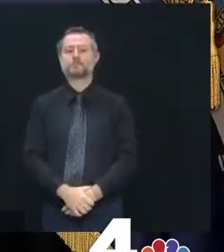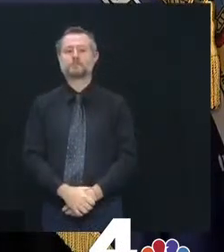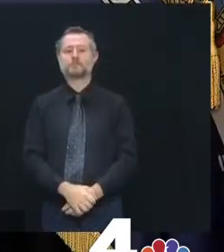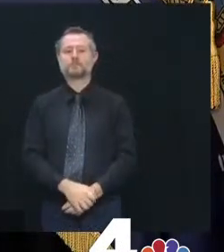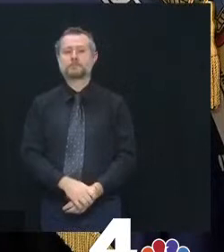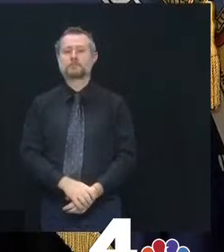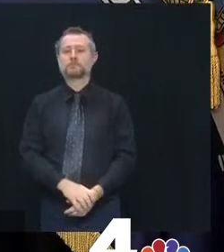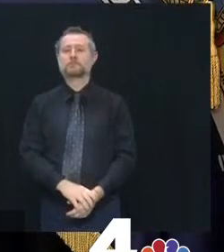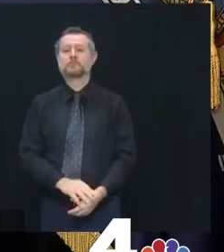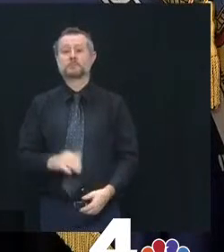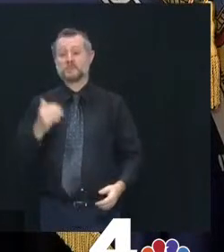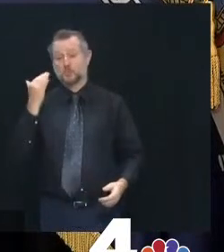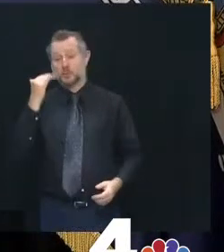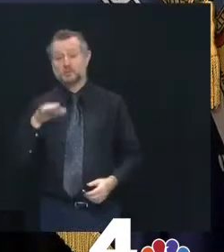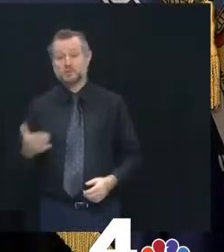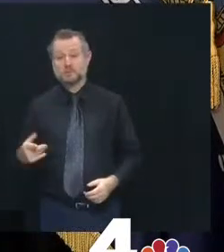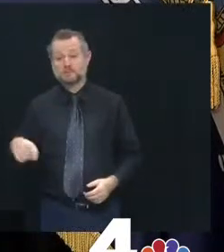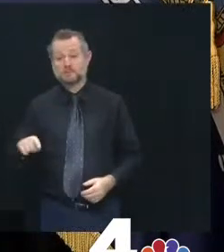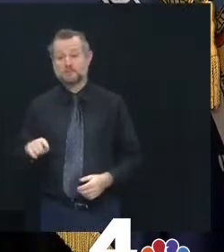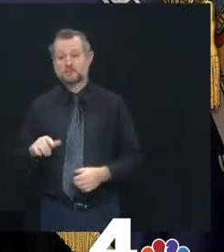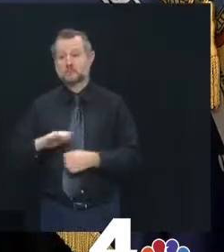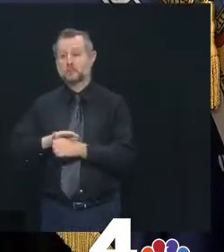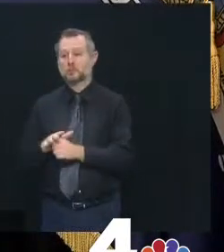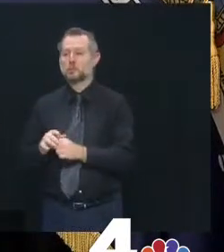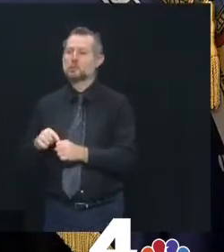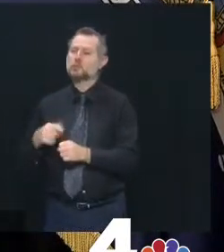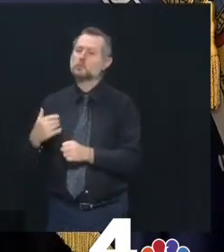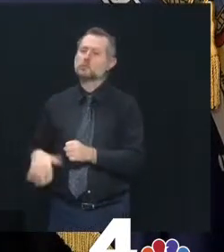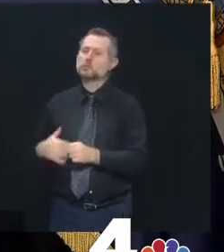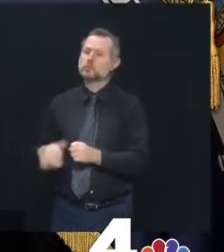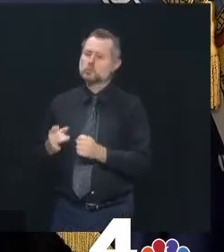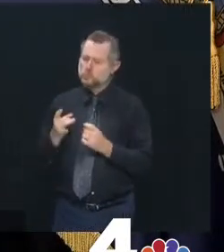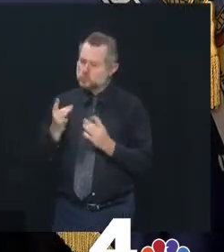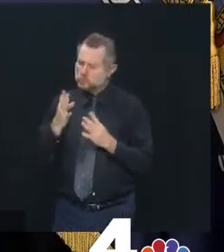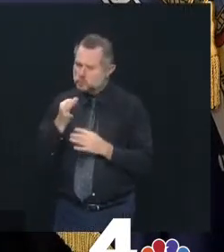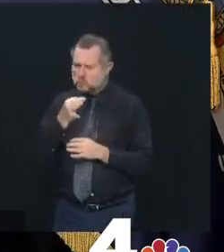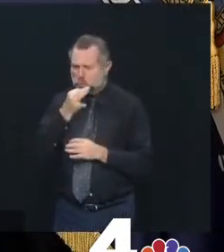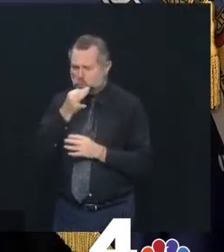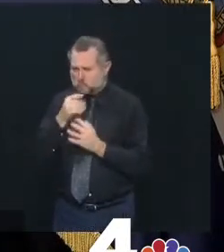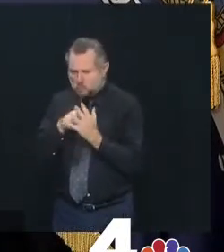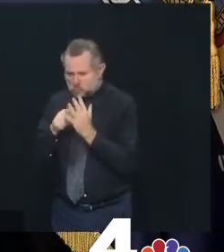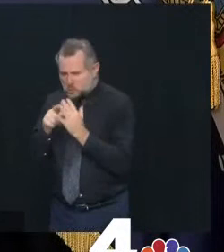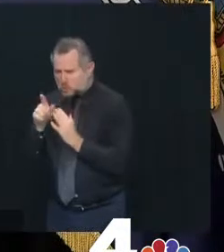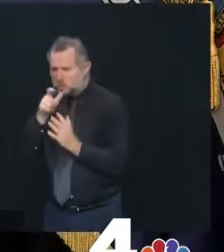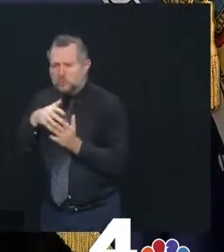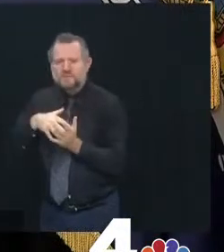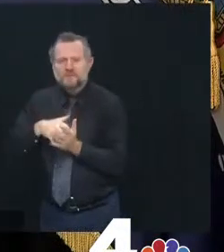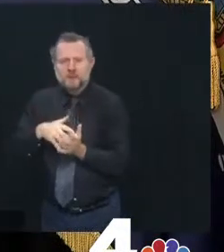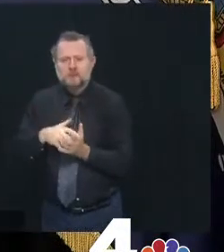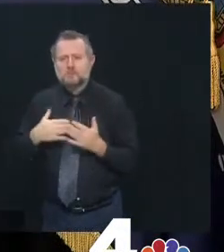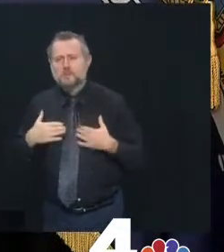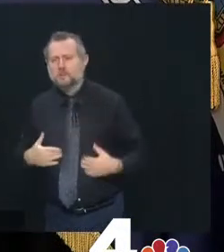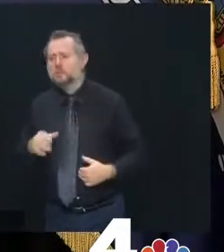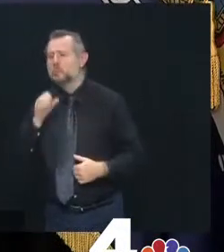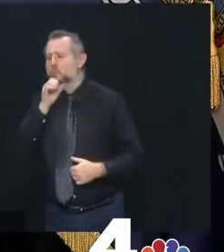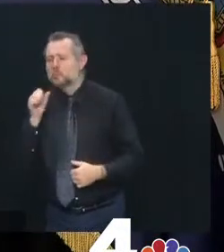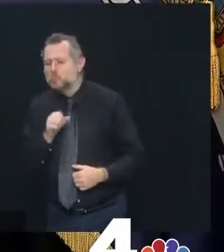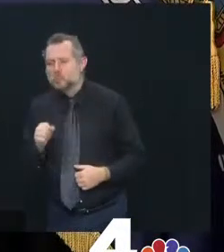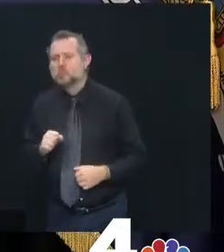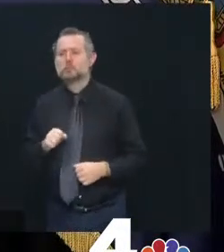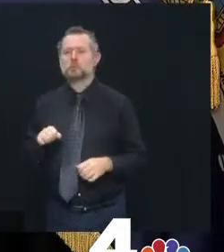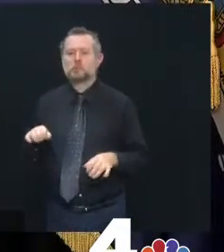because the virus preys on the old and the weak. We know that. The virus